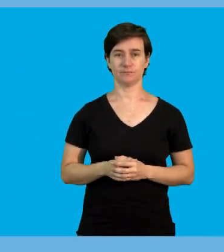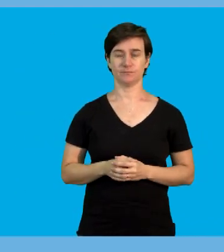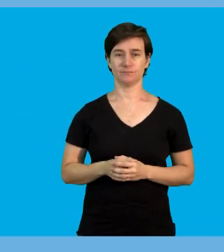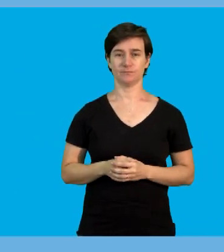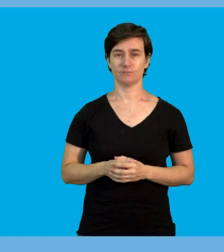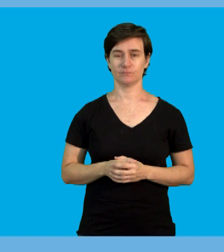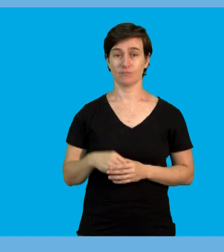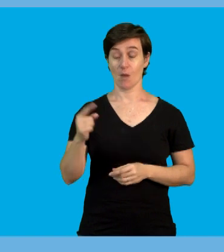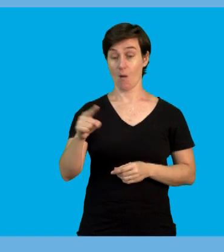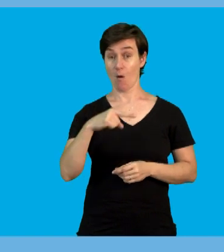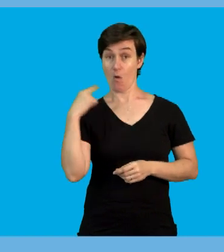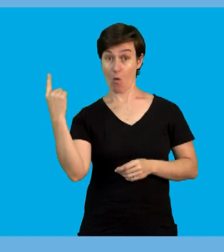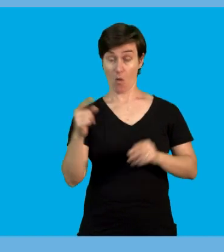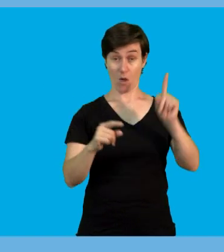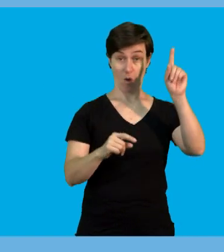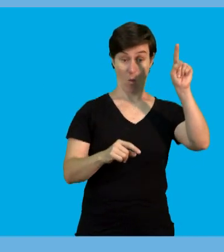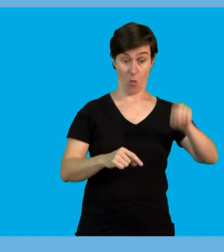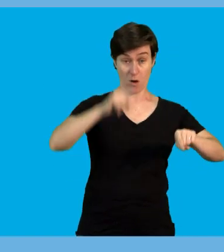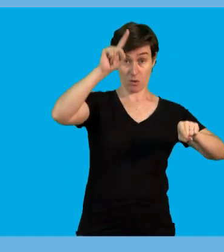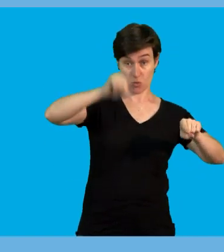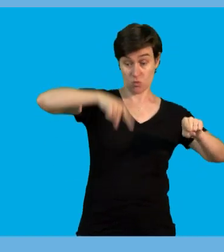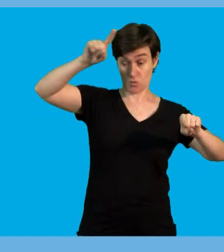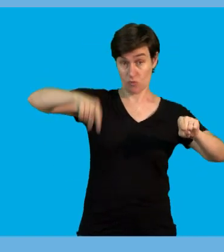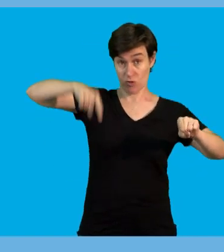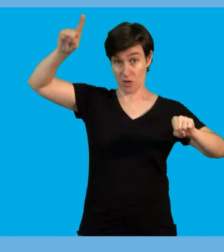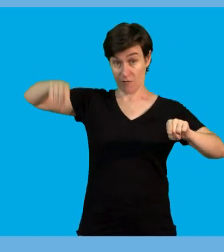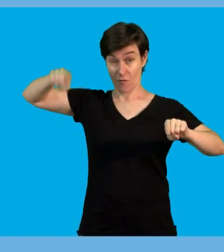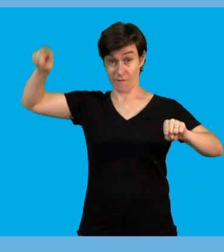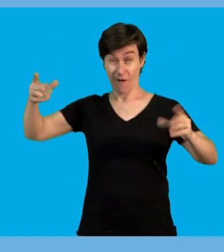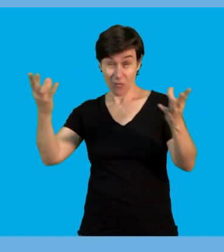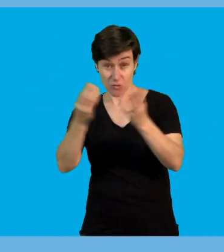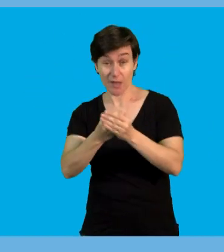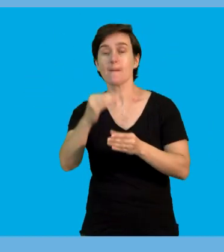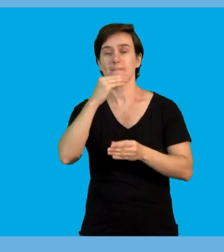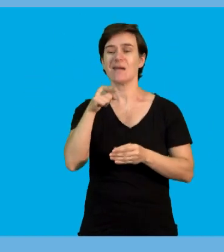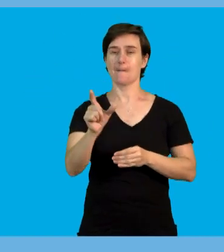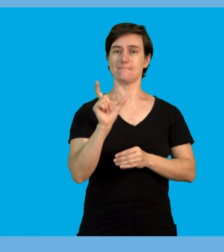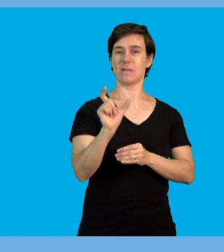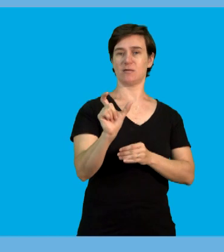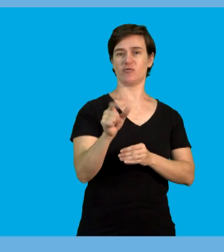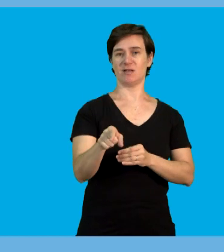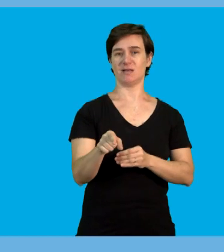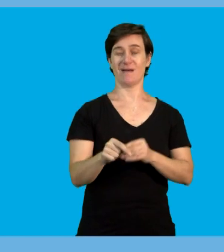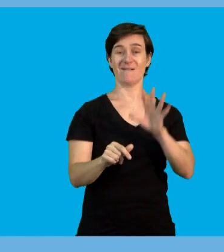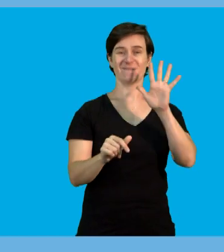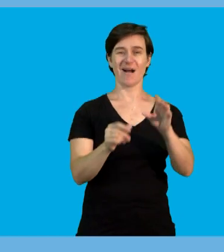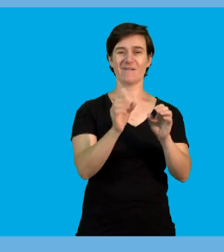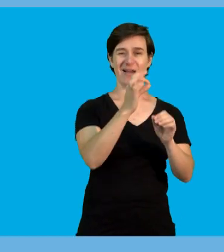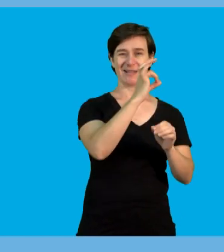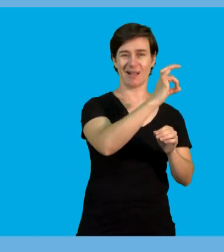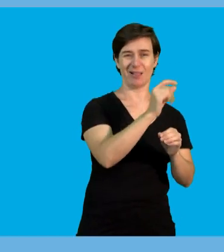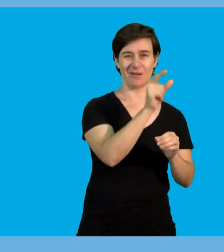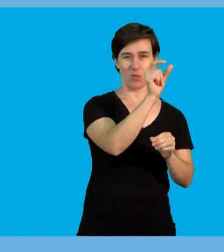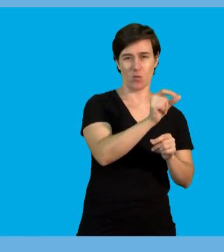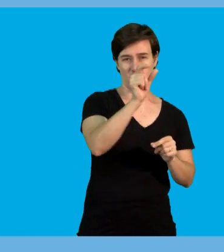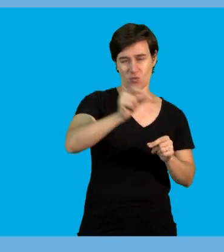All of these cells connected together gives us a battery, and this battery contains 5 cells. Now, the